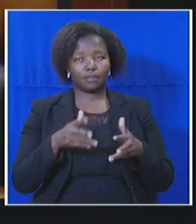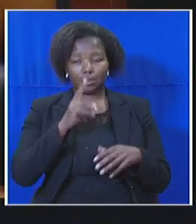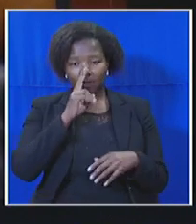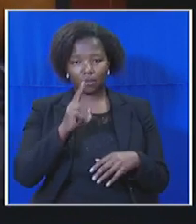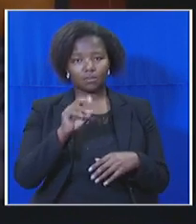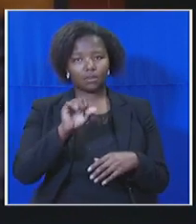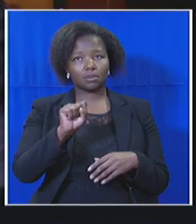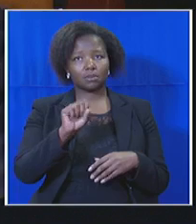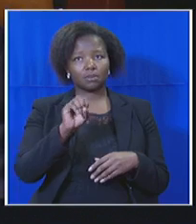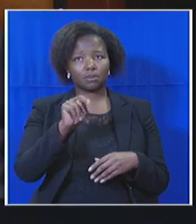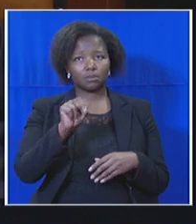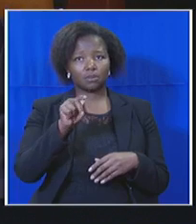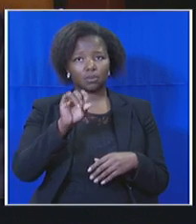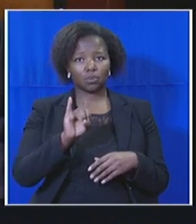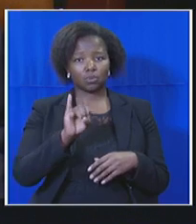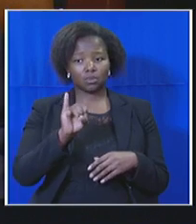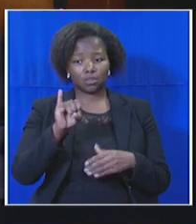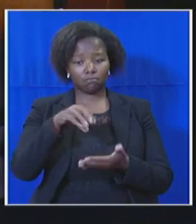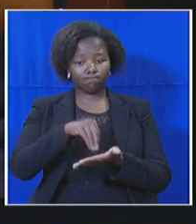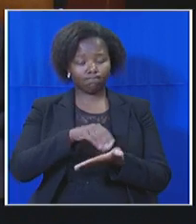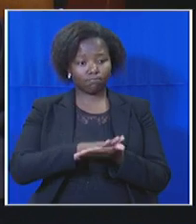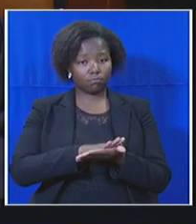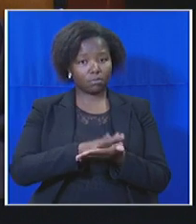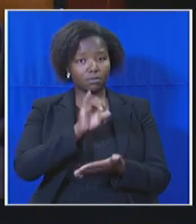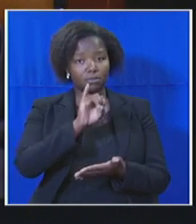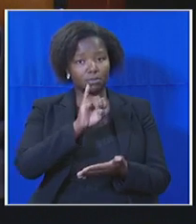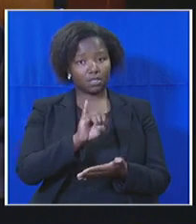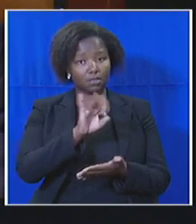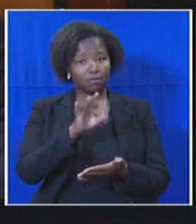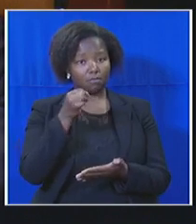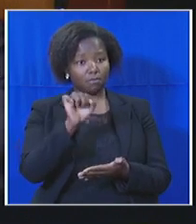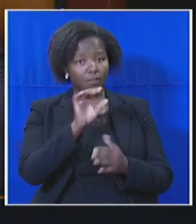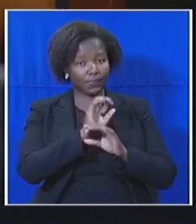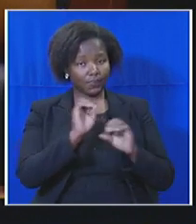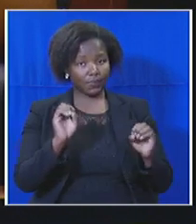motion. If there are no objections, I put the motion.